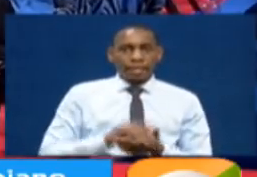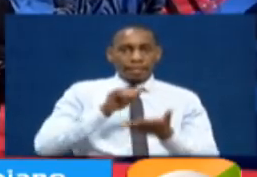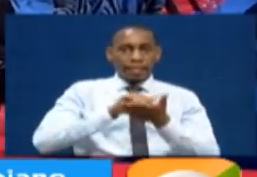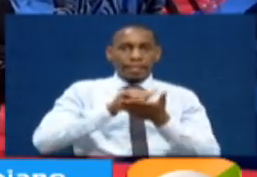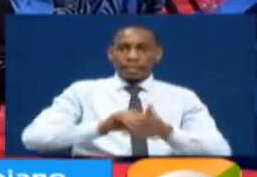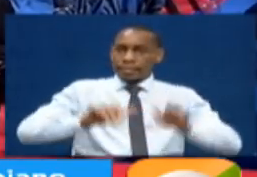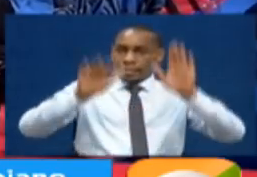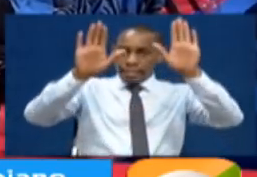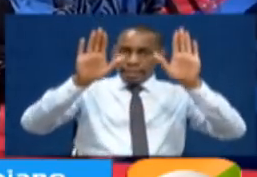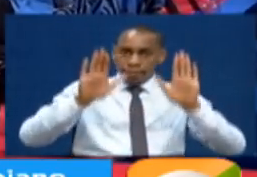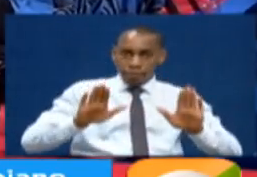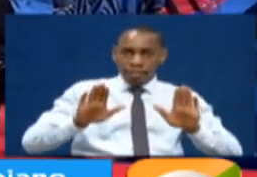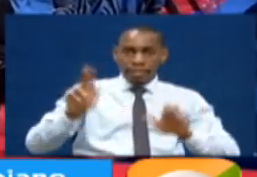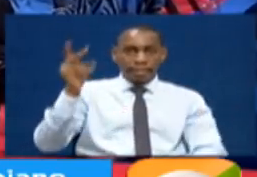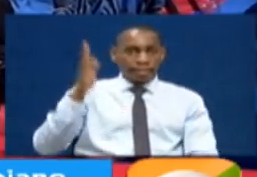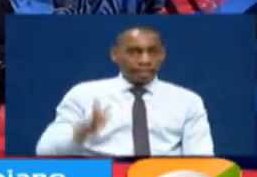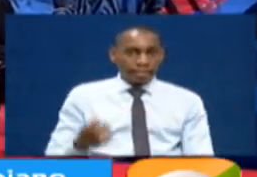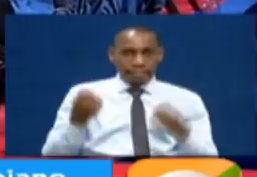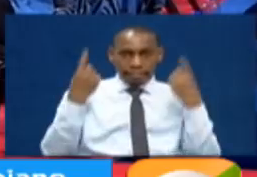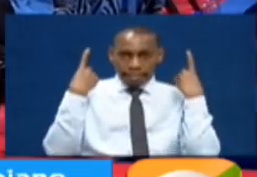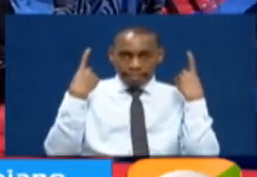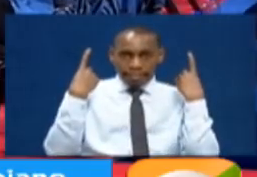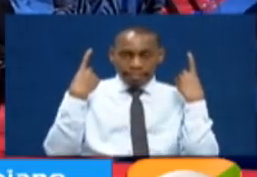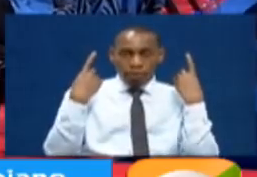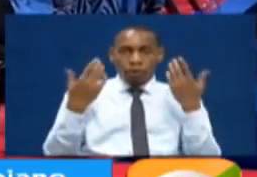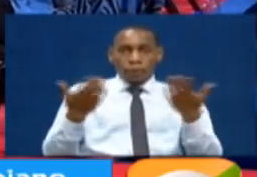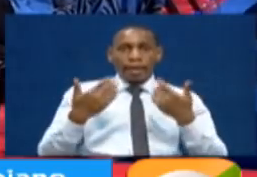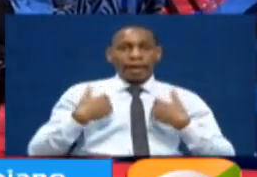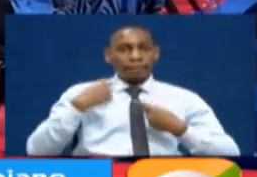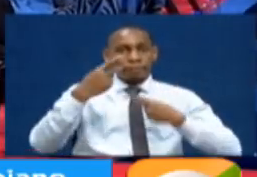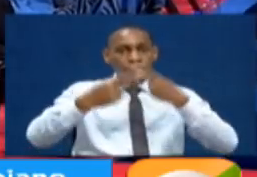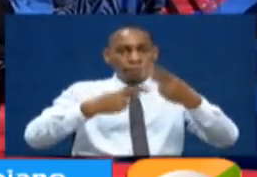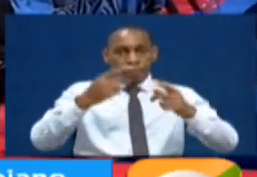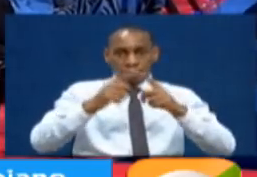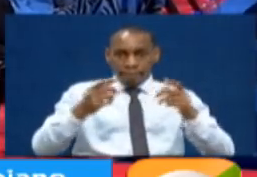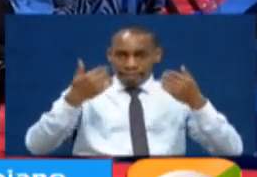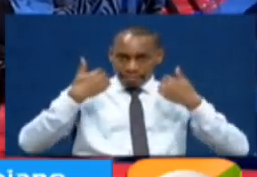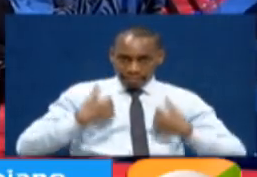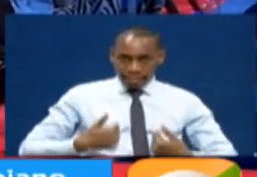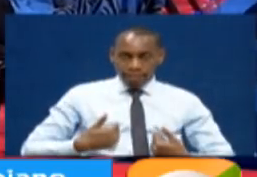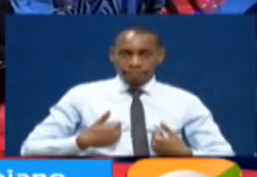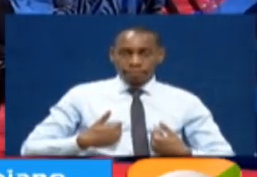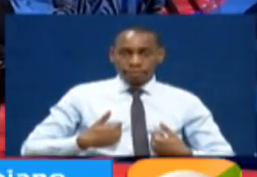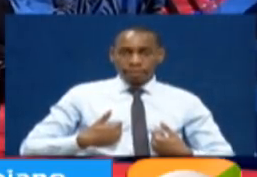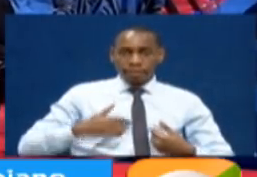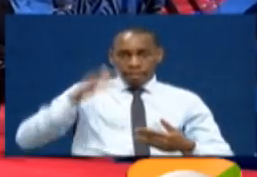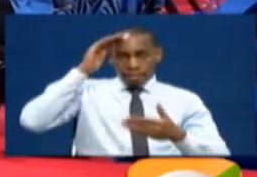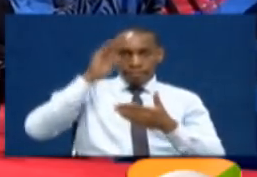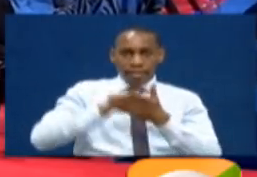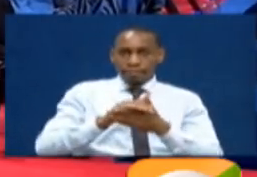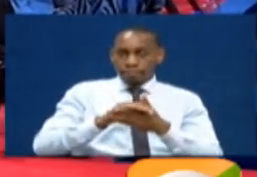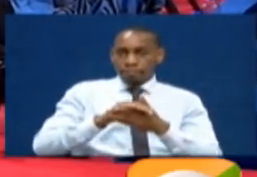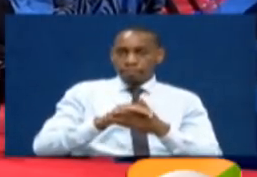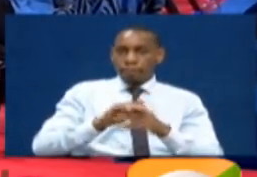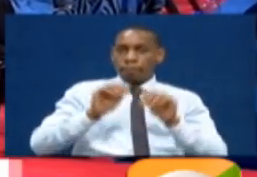important for Kenyans to understand that there is progress. But I strongly believe we could do better.